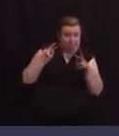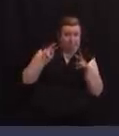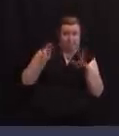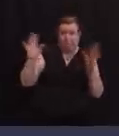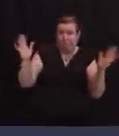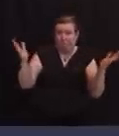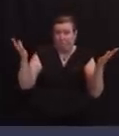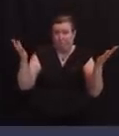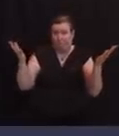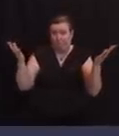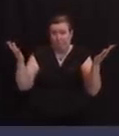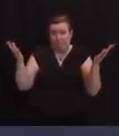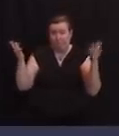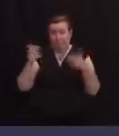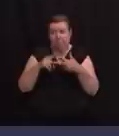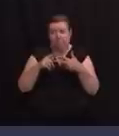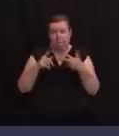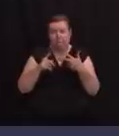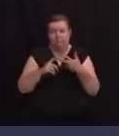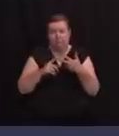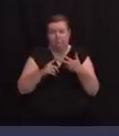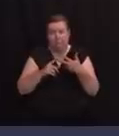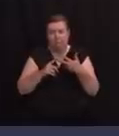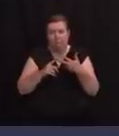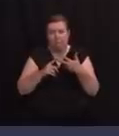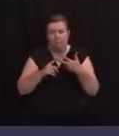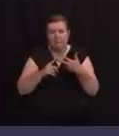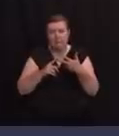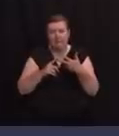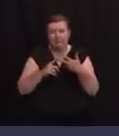on. And I think your